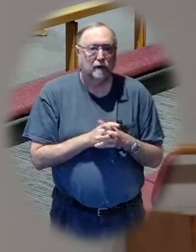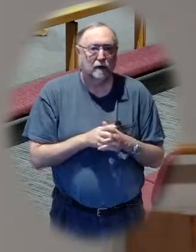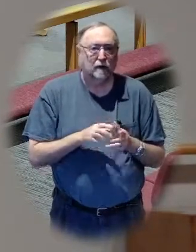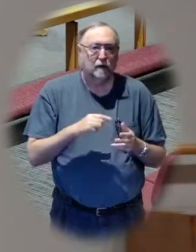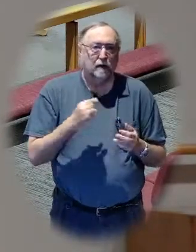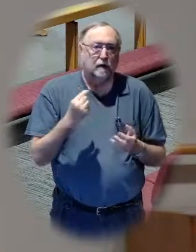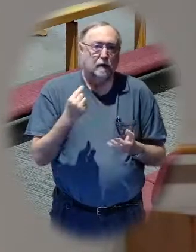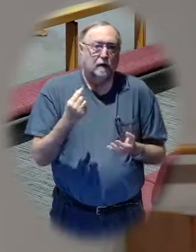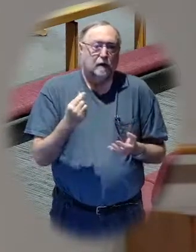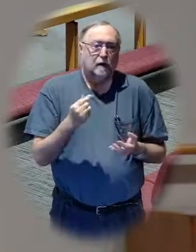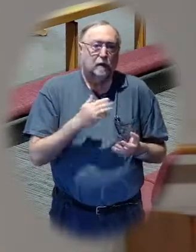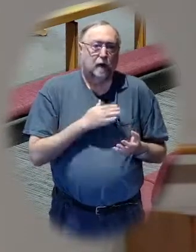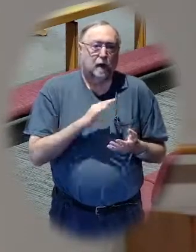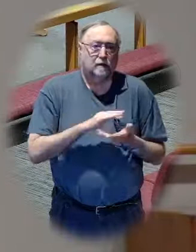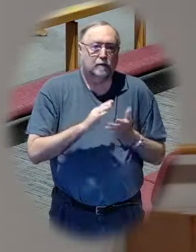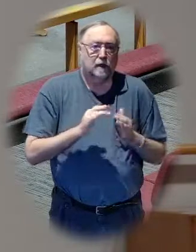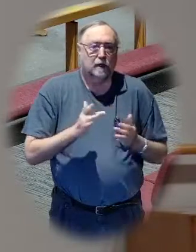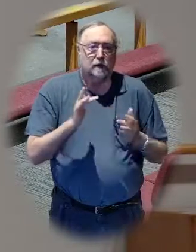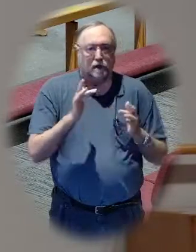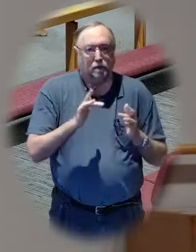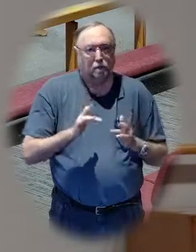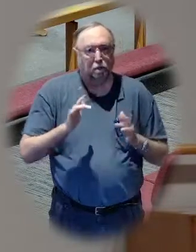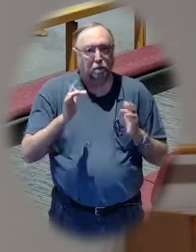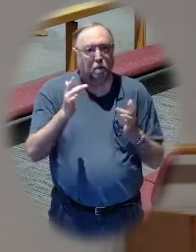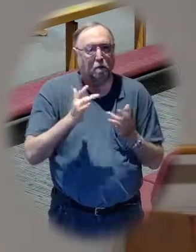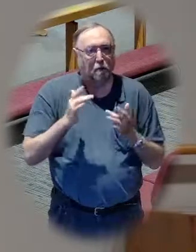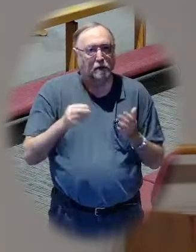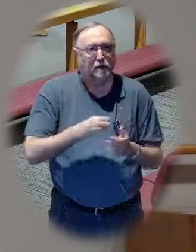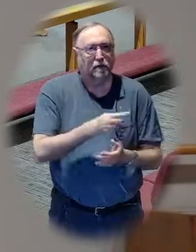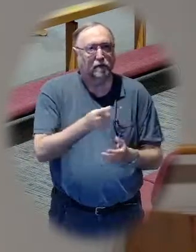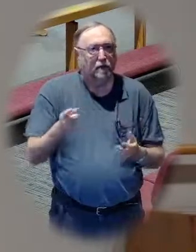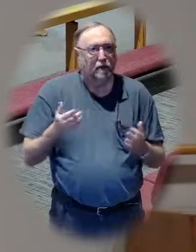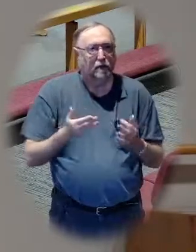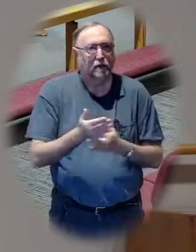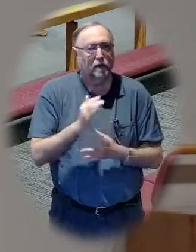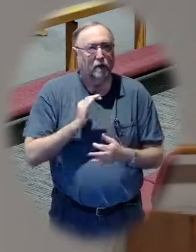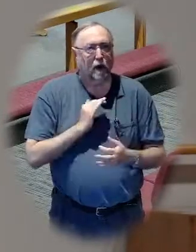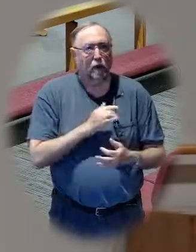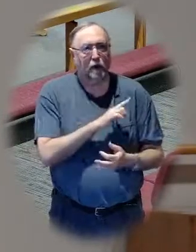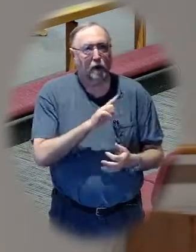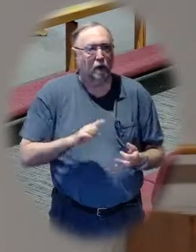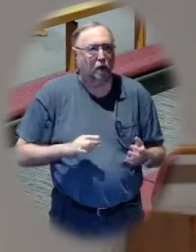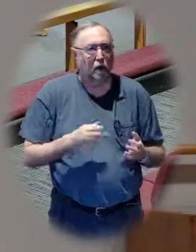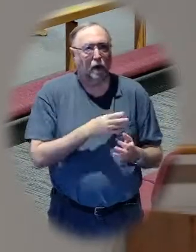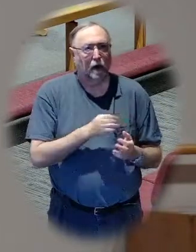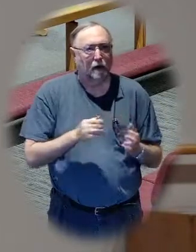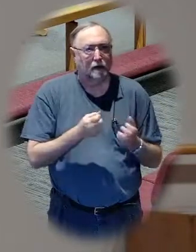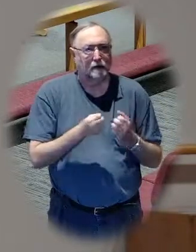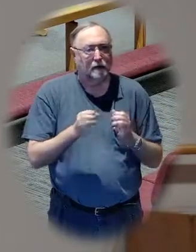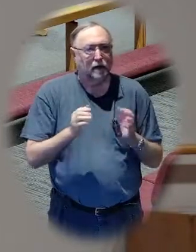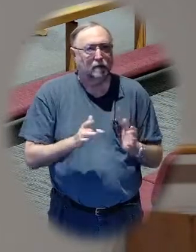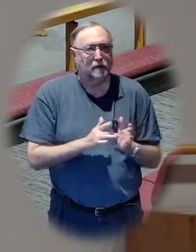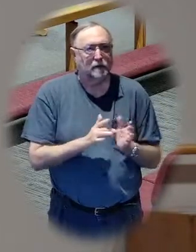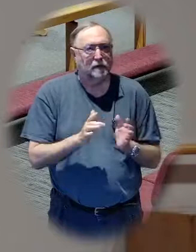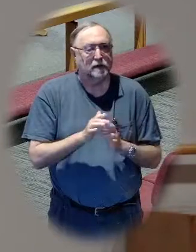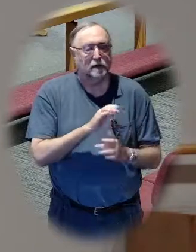Grace, mercy, and peace to you from God our Father and our Lord and Savior, Jesus Christ.